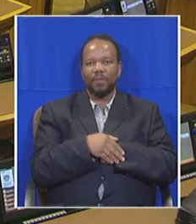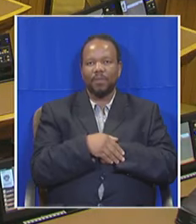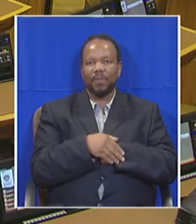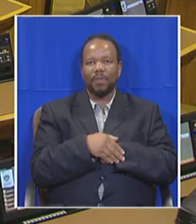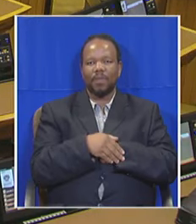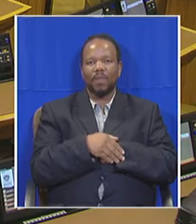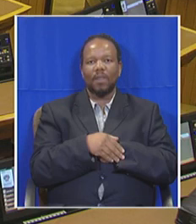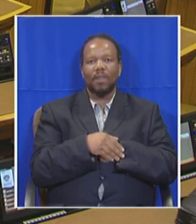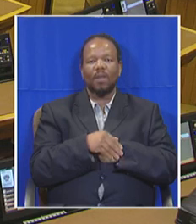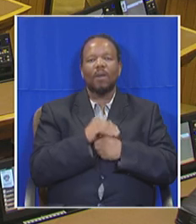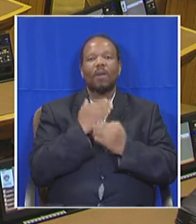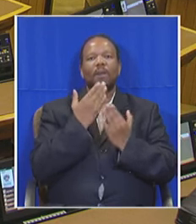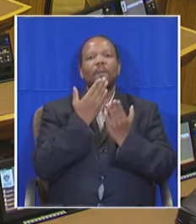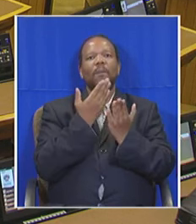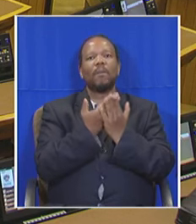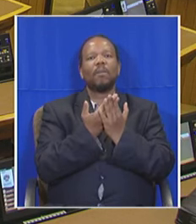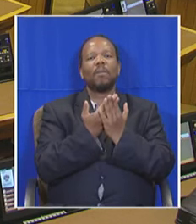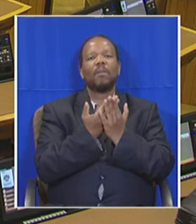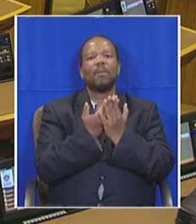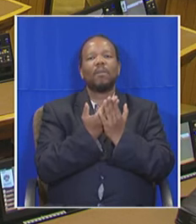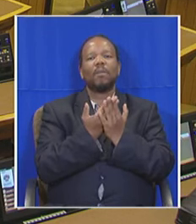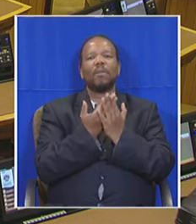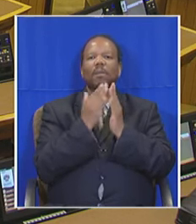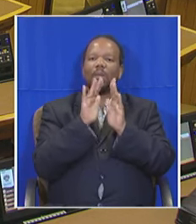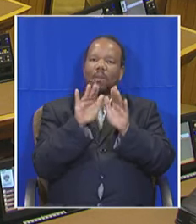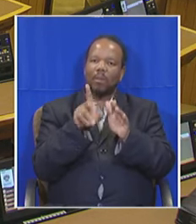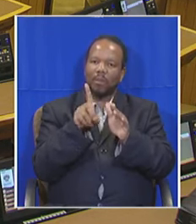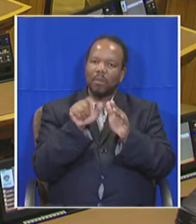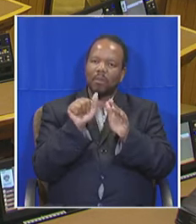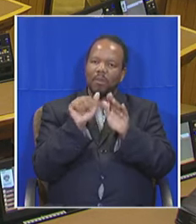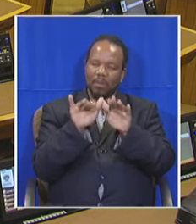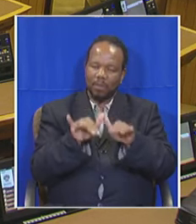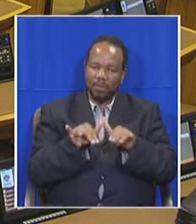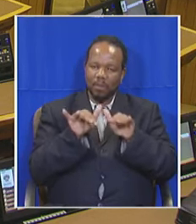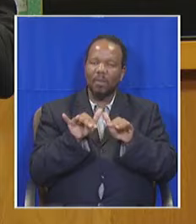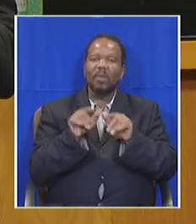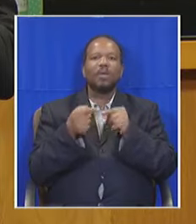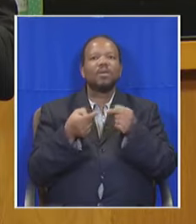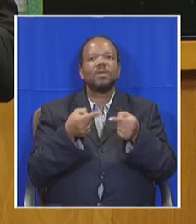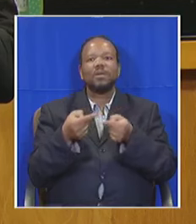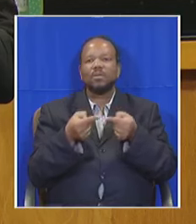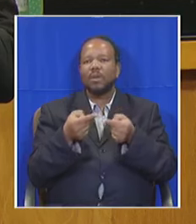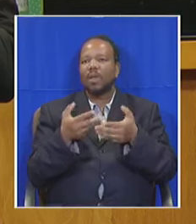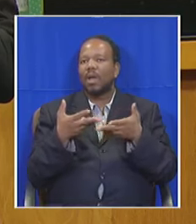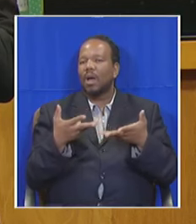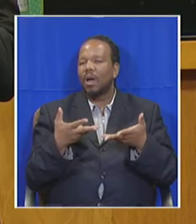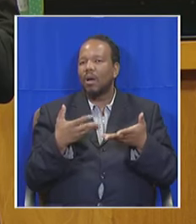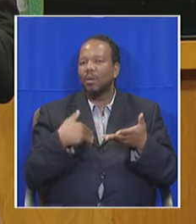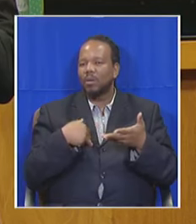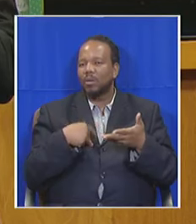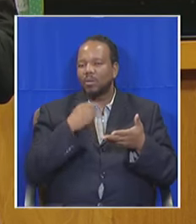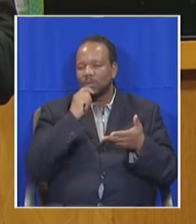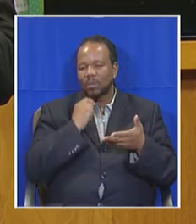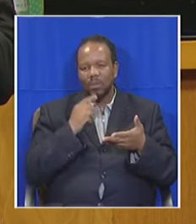I hereby move on behalf of the Democratic Alliance that at its next sitting, this House debates how indigenous knowledge systems